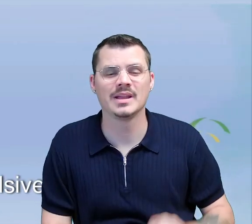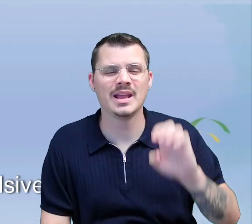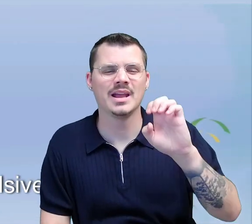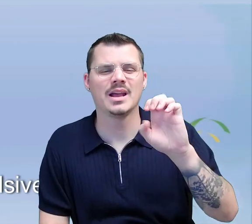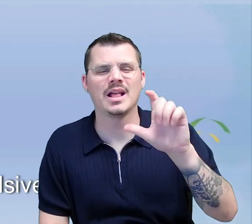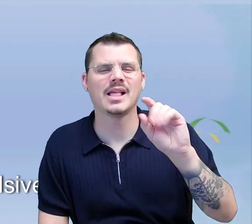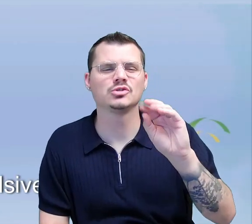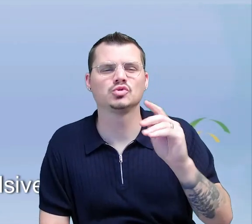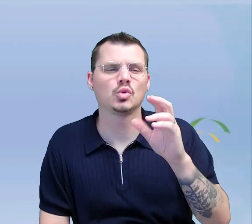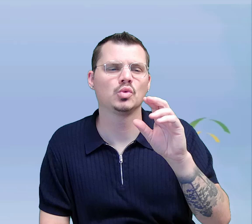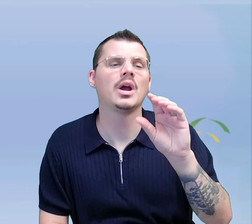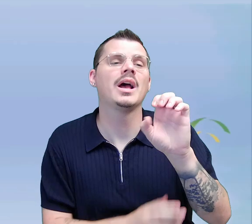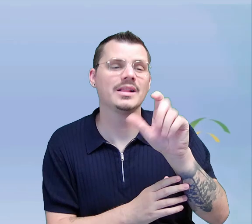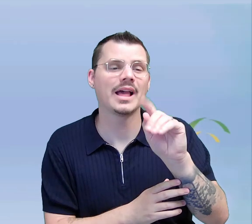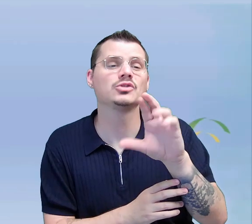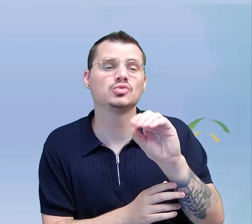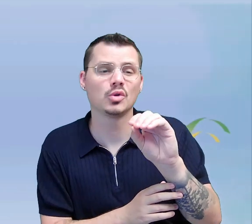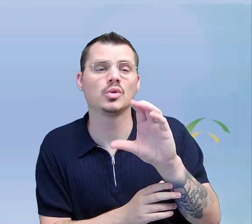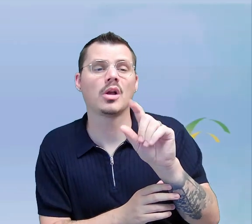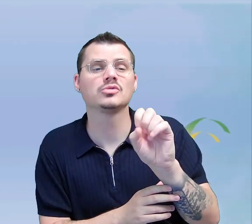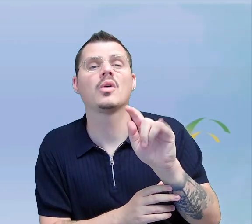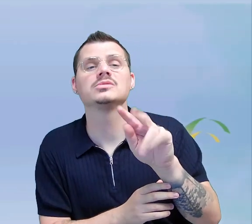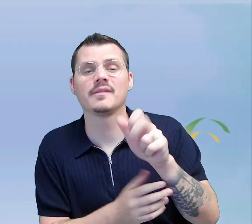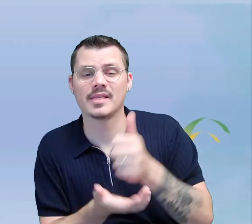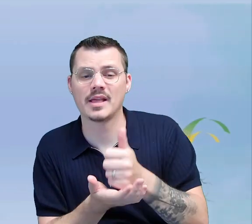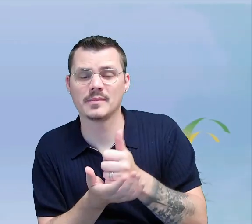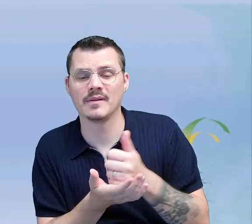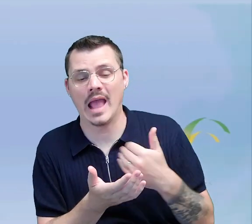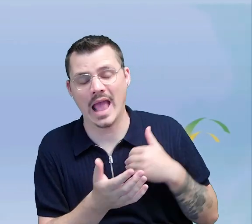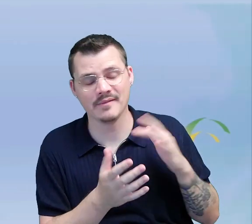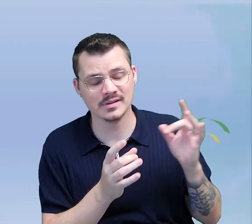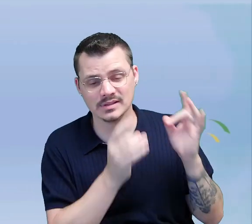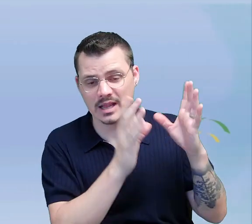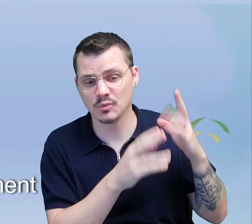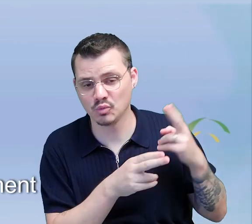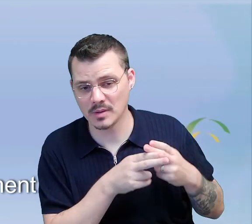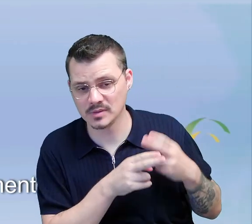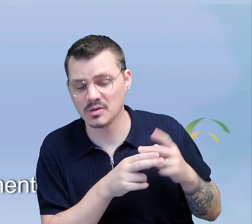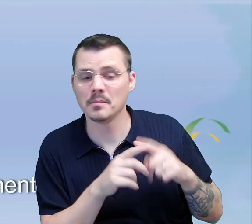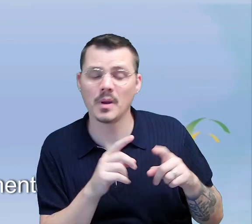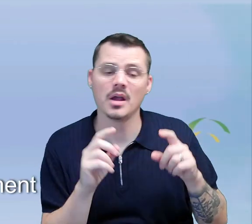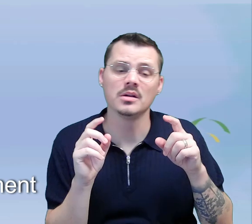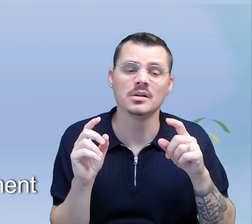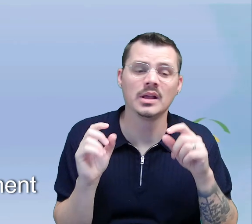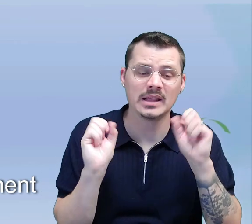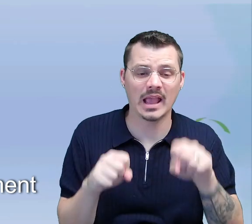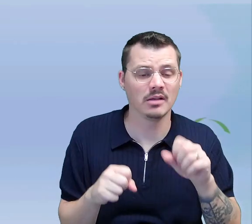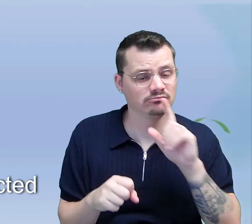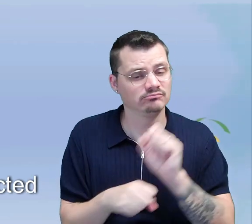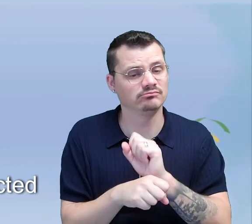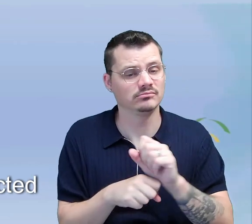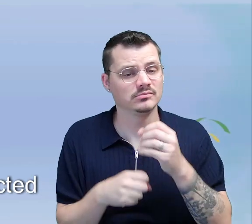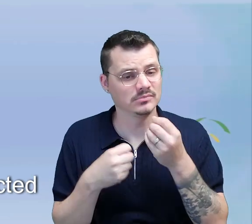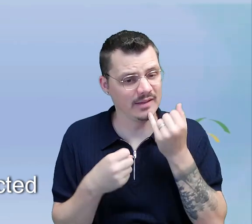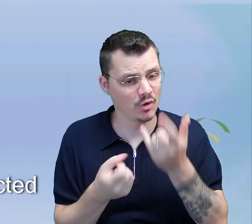Electroshock therapy or electroconvulsive therapy is got a terrible reputation, but in fact can be a life-saving treatment